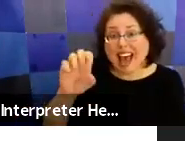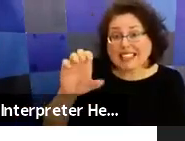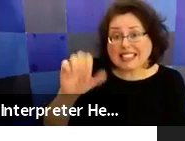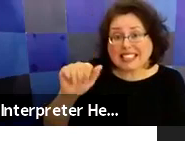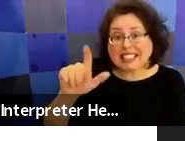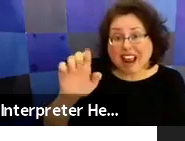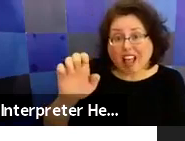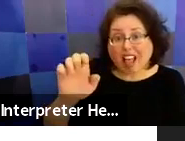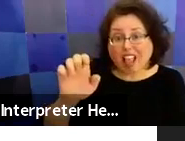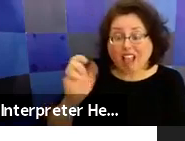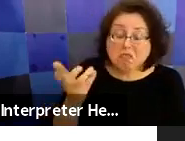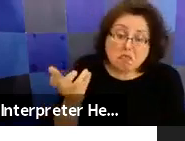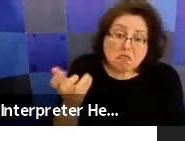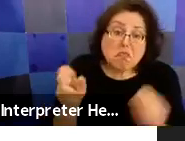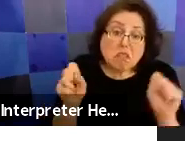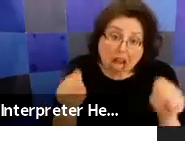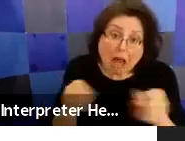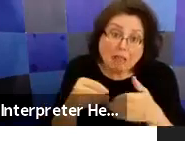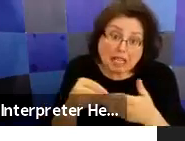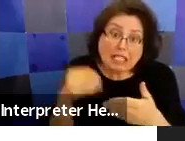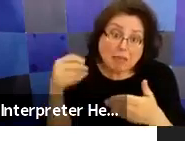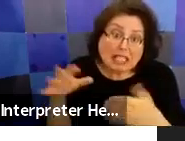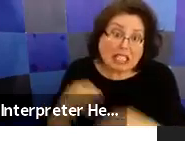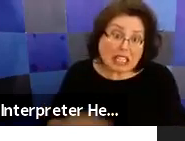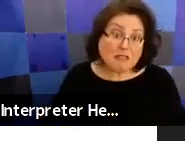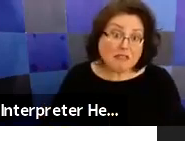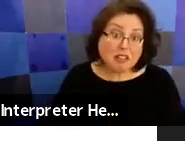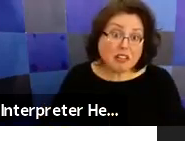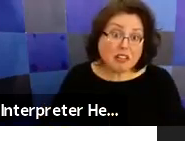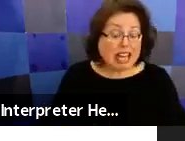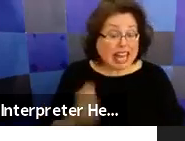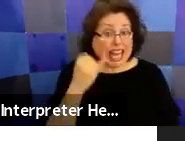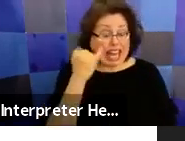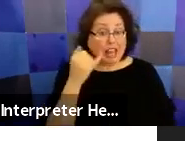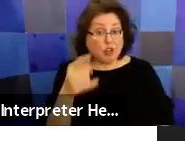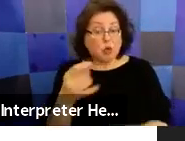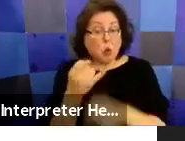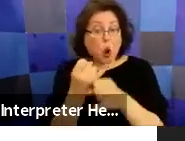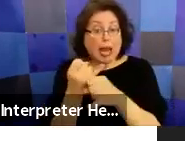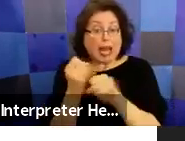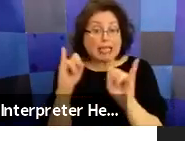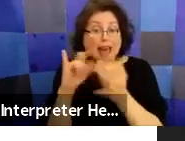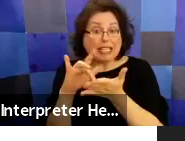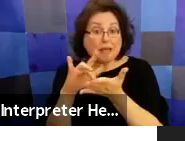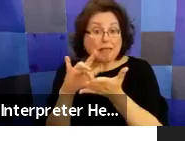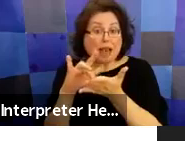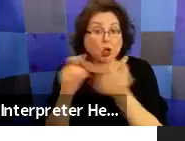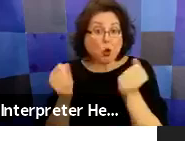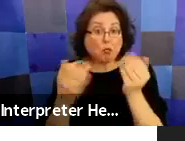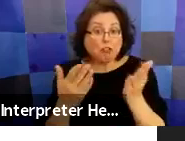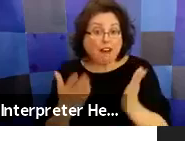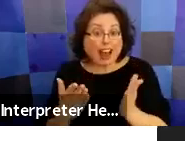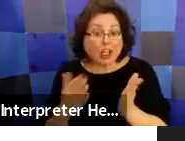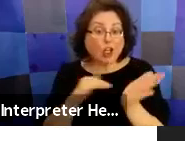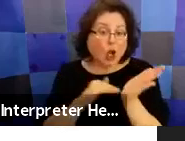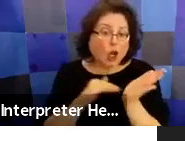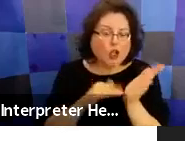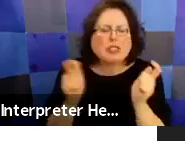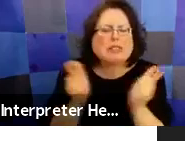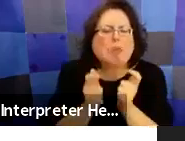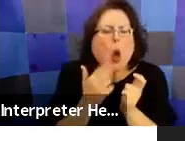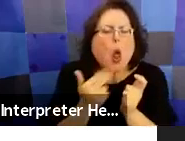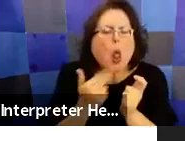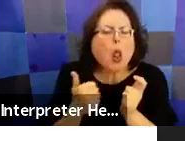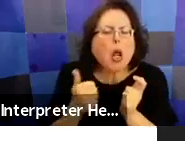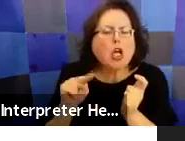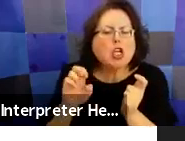it can be very expensive. So if you're, you know, an independent medical provider or a small nonprofit, you